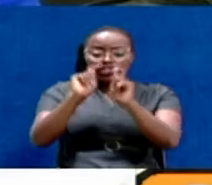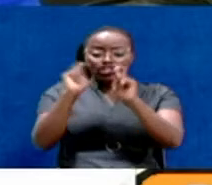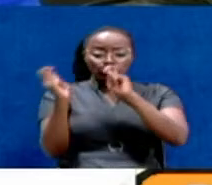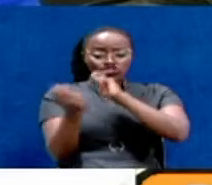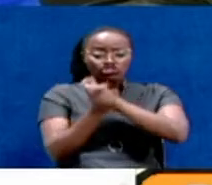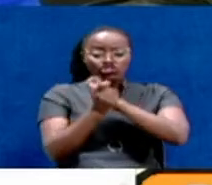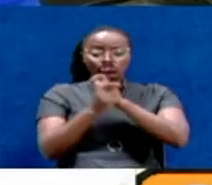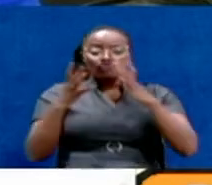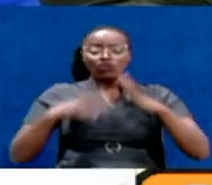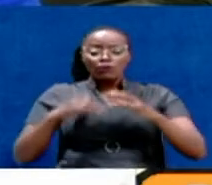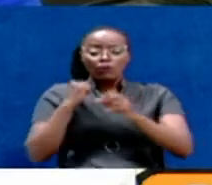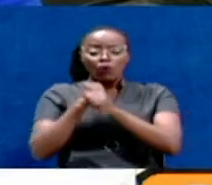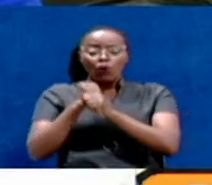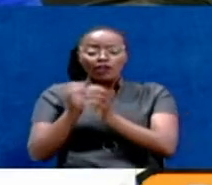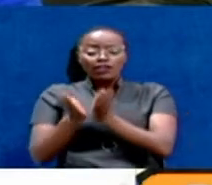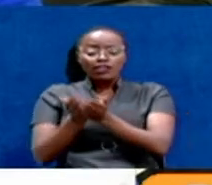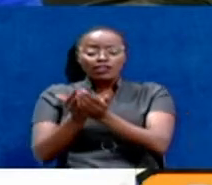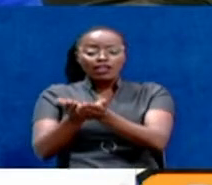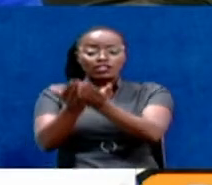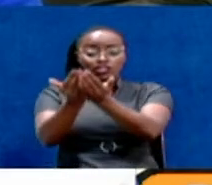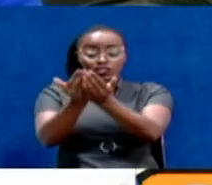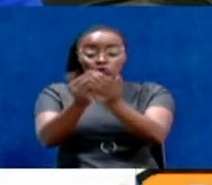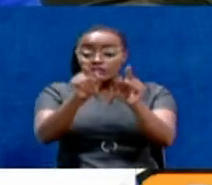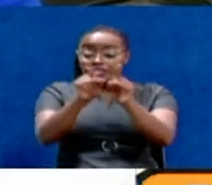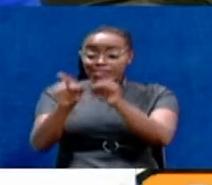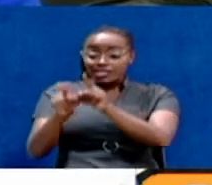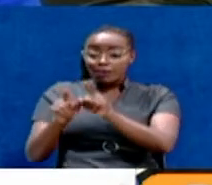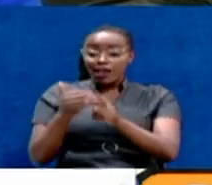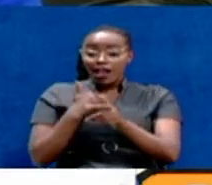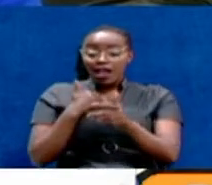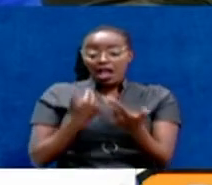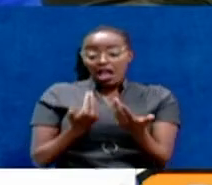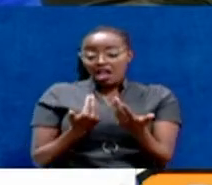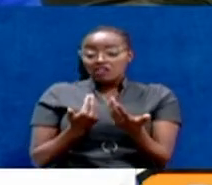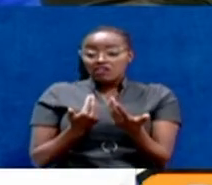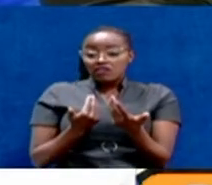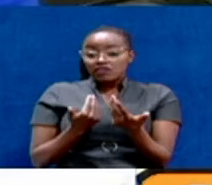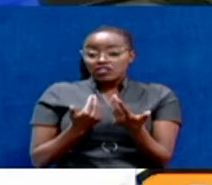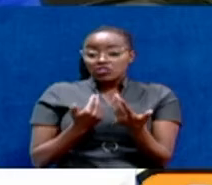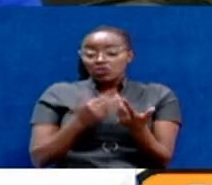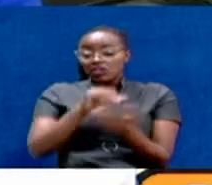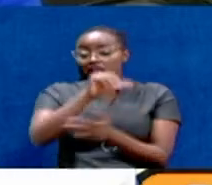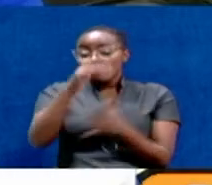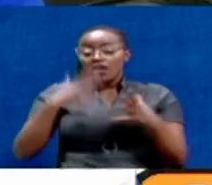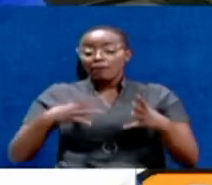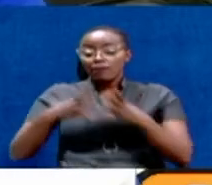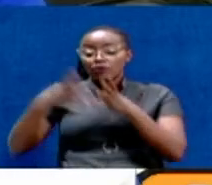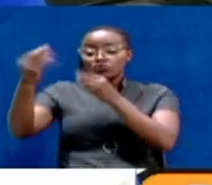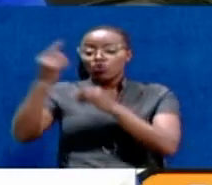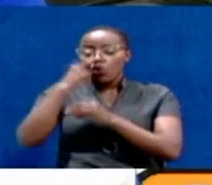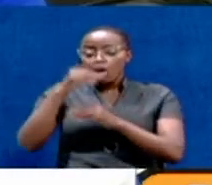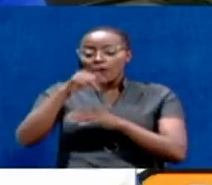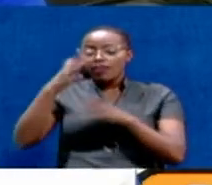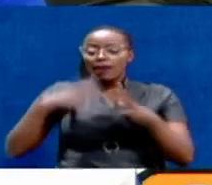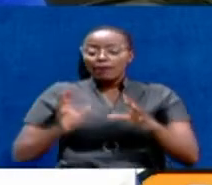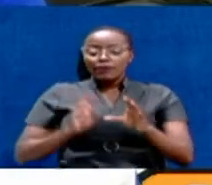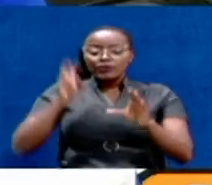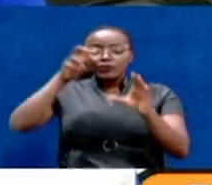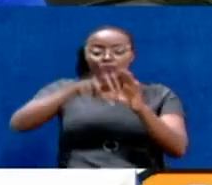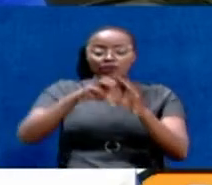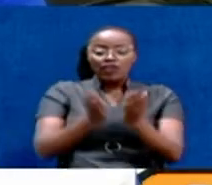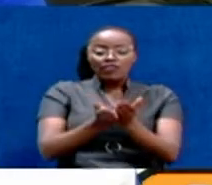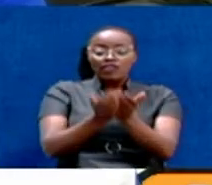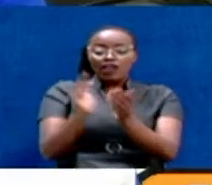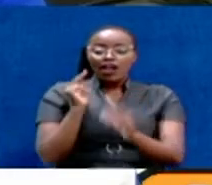change and also to get people, to board the ships and others to go home. So what we did at